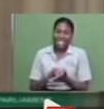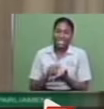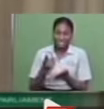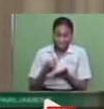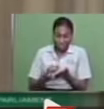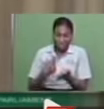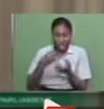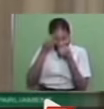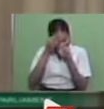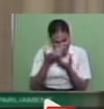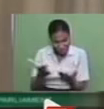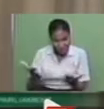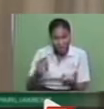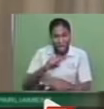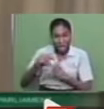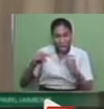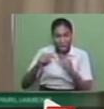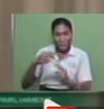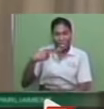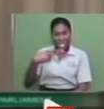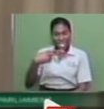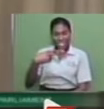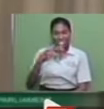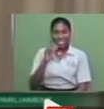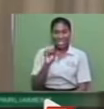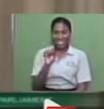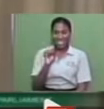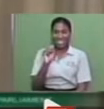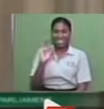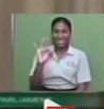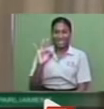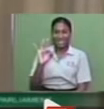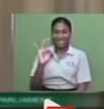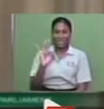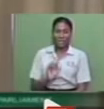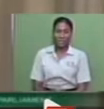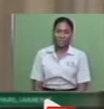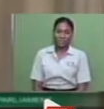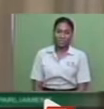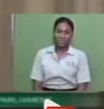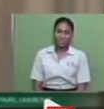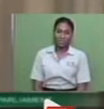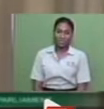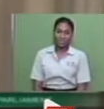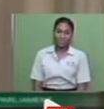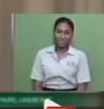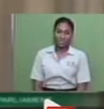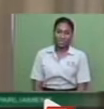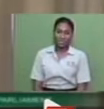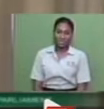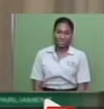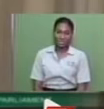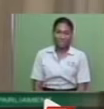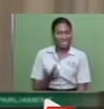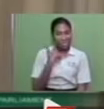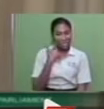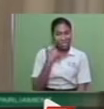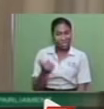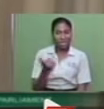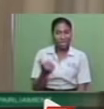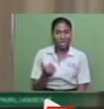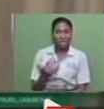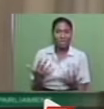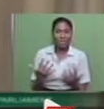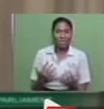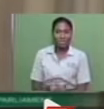a dangerous thing happening with the HSF with these withdrawals. Because it seems as though